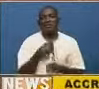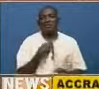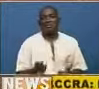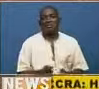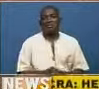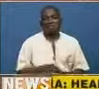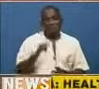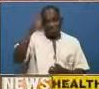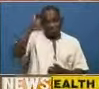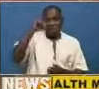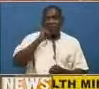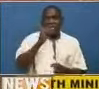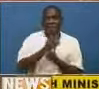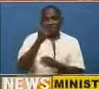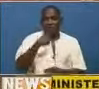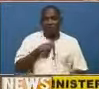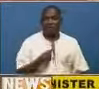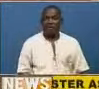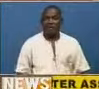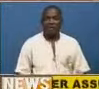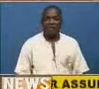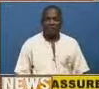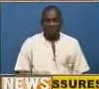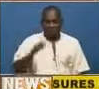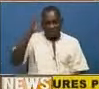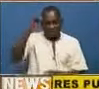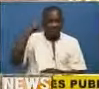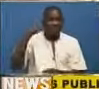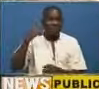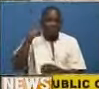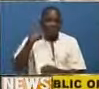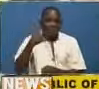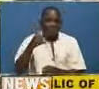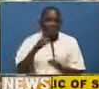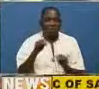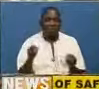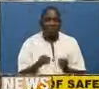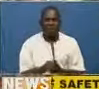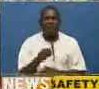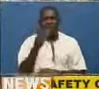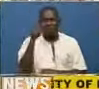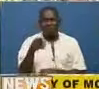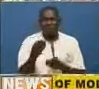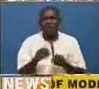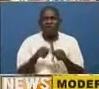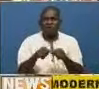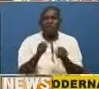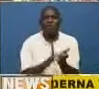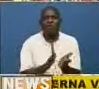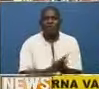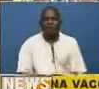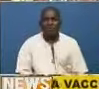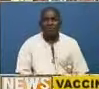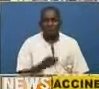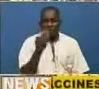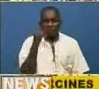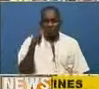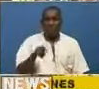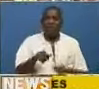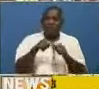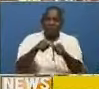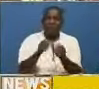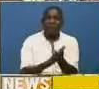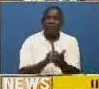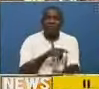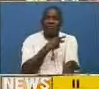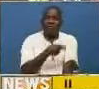taking care of you? Do you hear from Frederick? Why did you decide to continue with your education even after